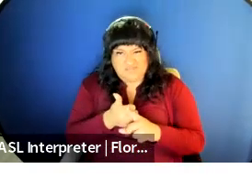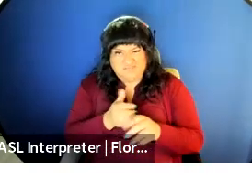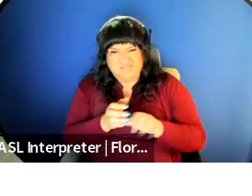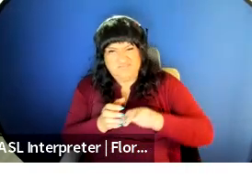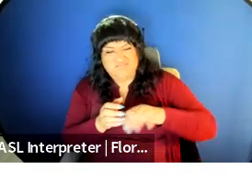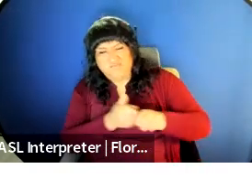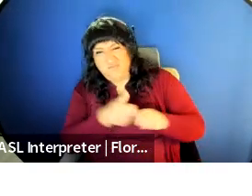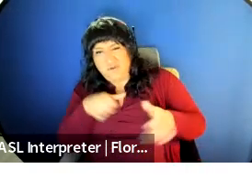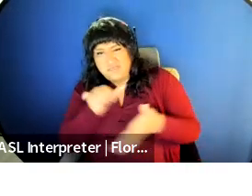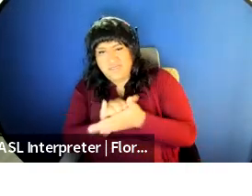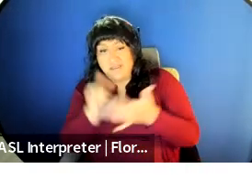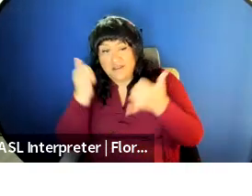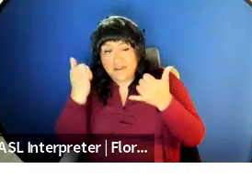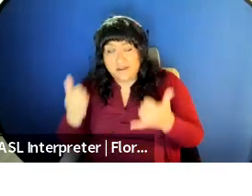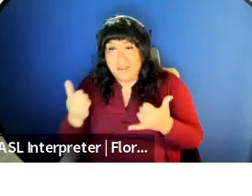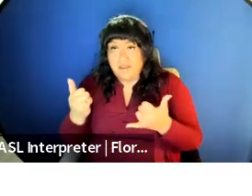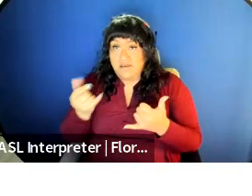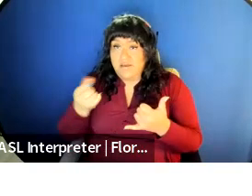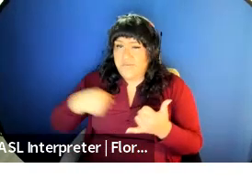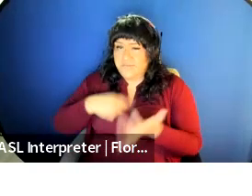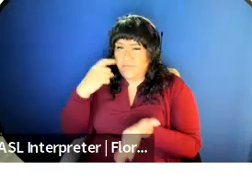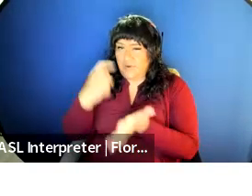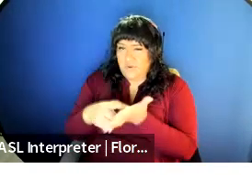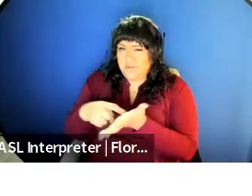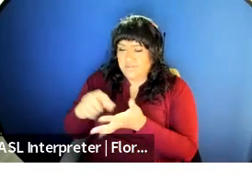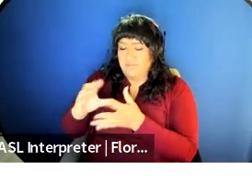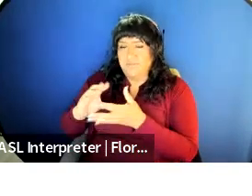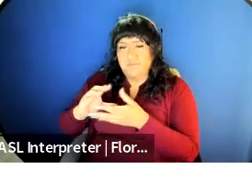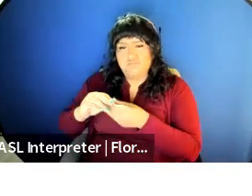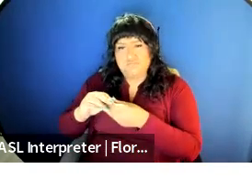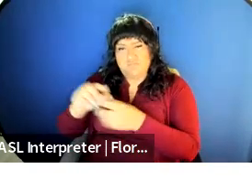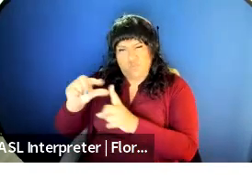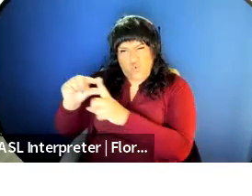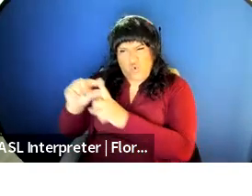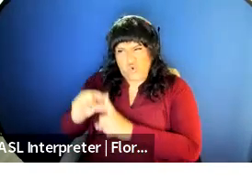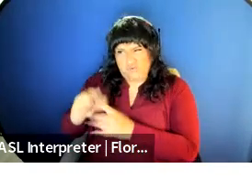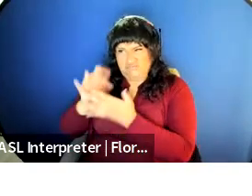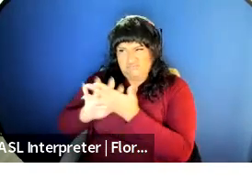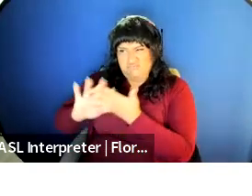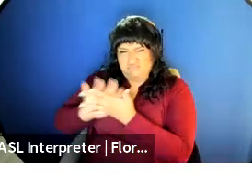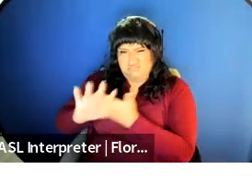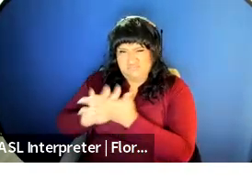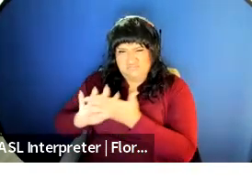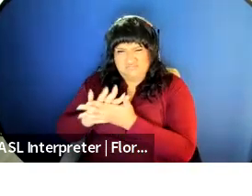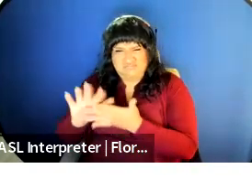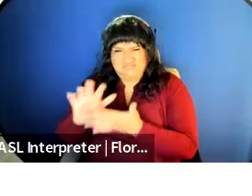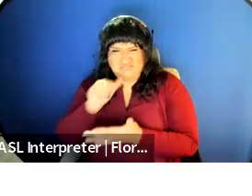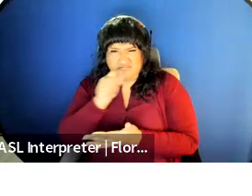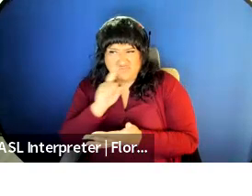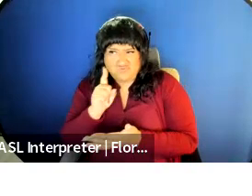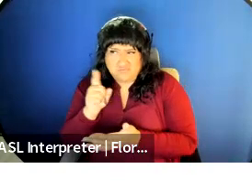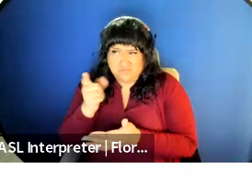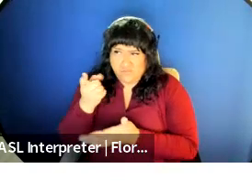as legal scholars have observed, is vague and amorphous already, what danger even means. But it's risk